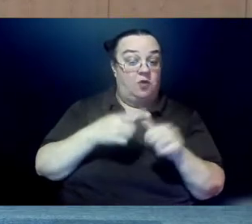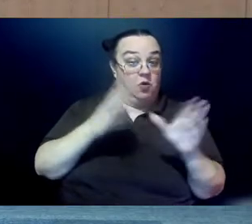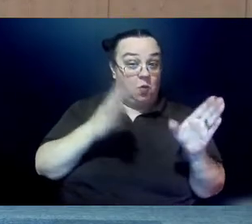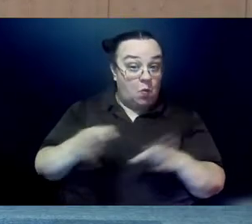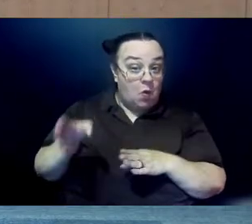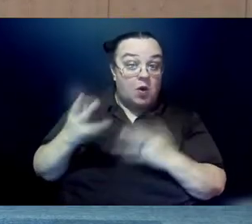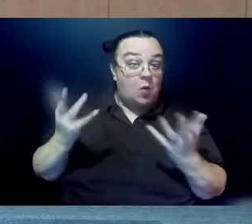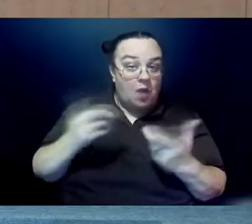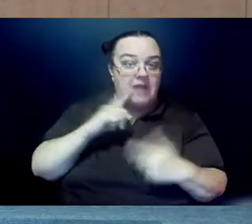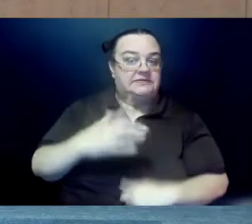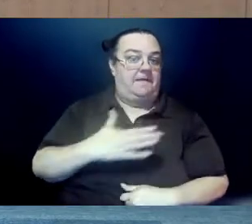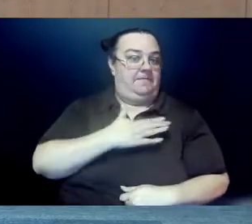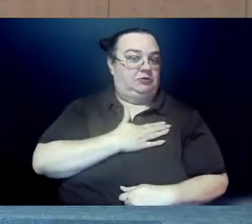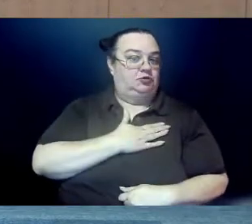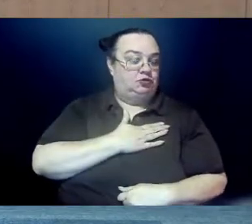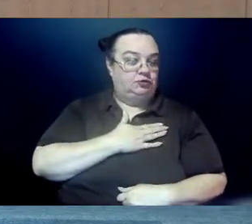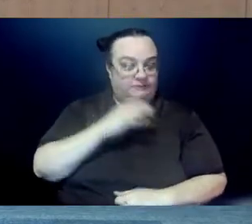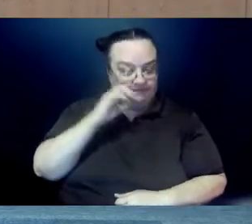Allegiance.